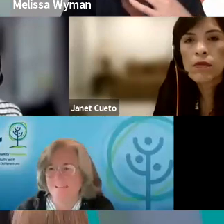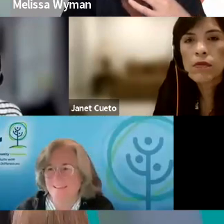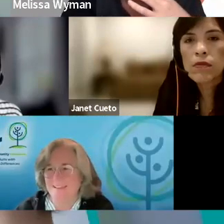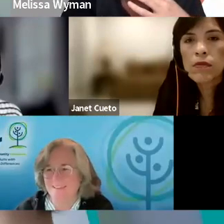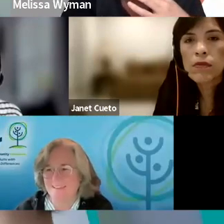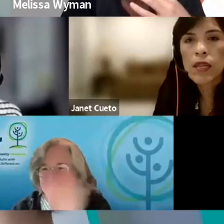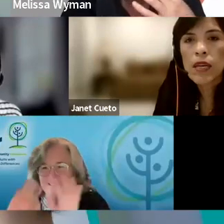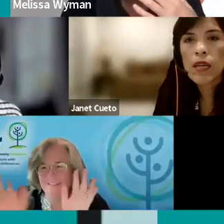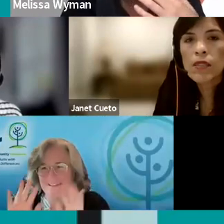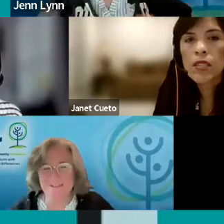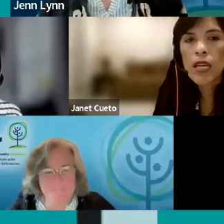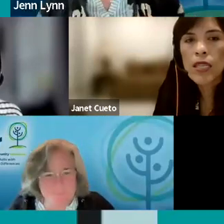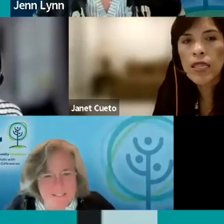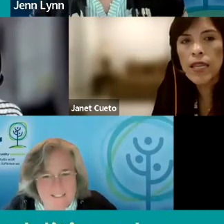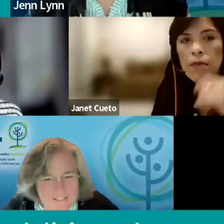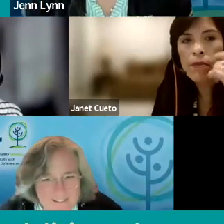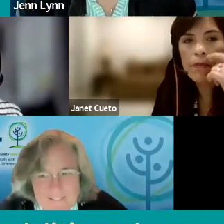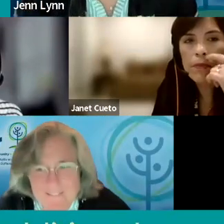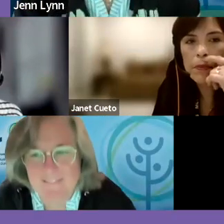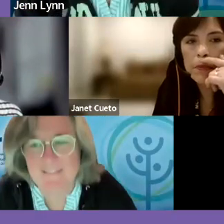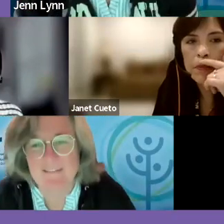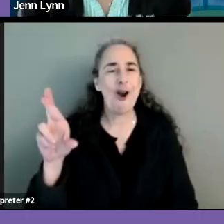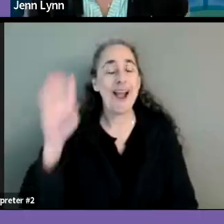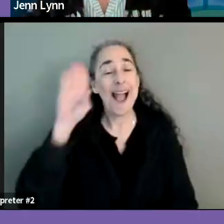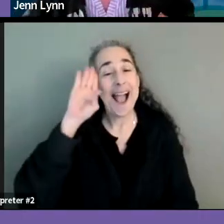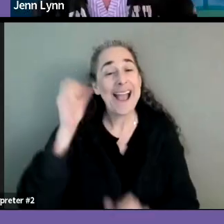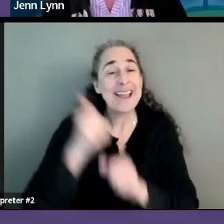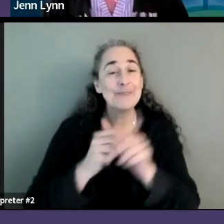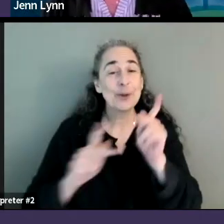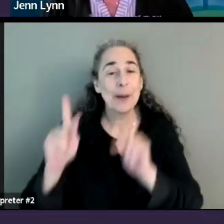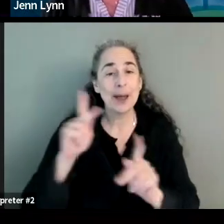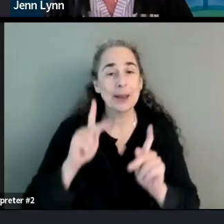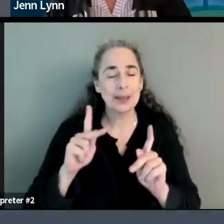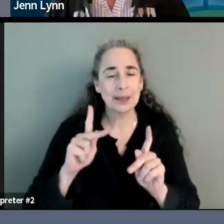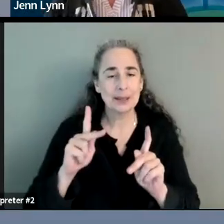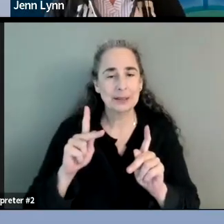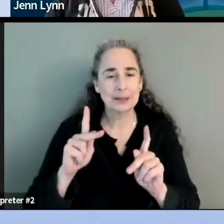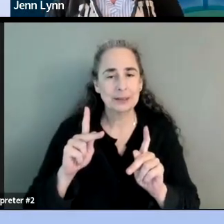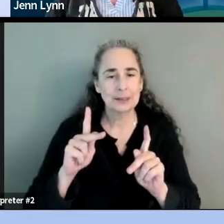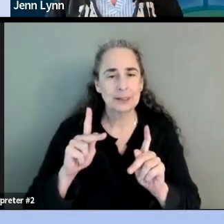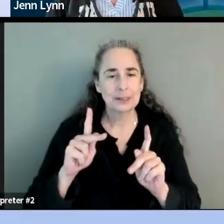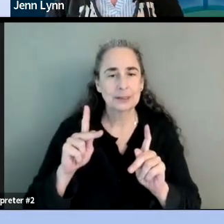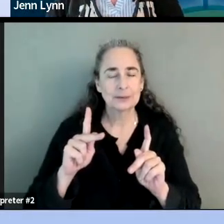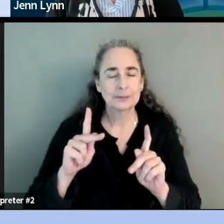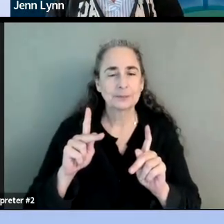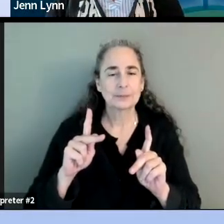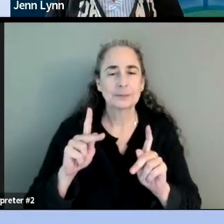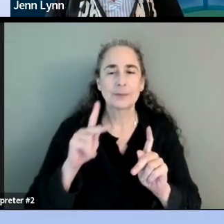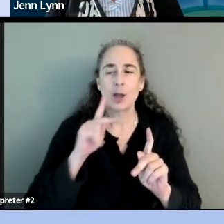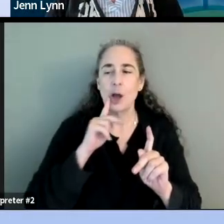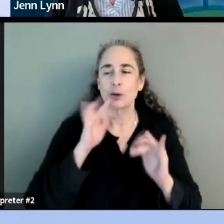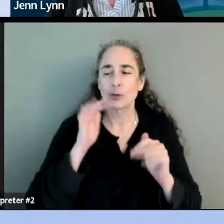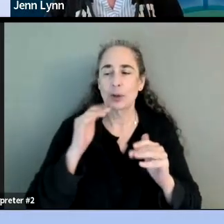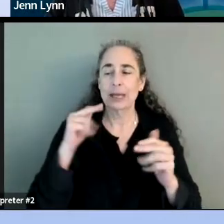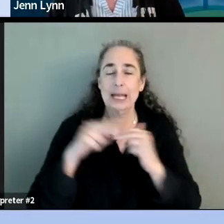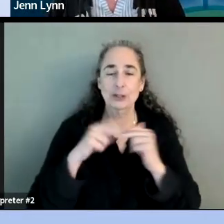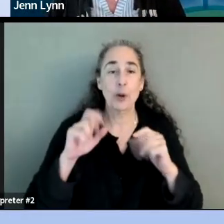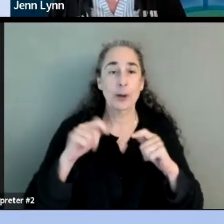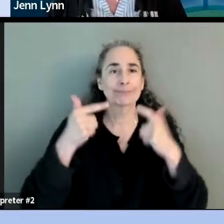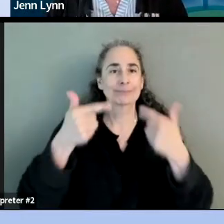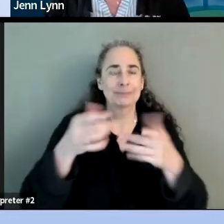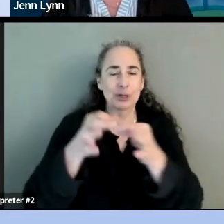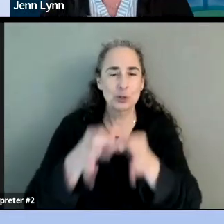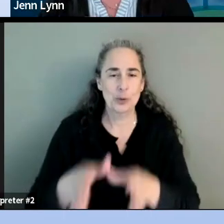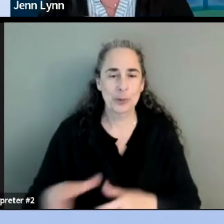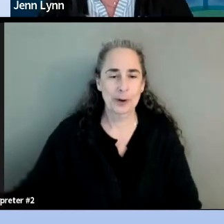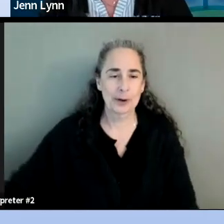Lin from UCR. Hello, everybody. I will just wait till you catch up on the slides. Okay, I will try